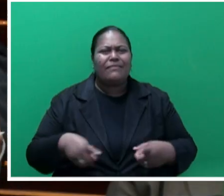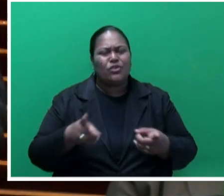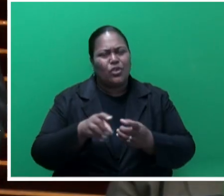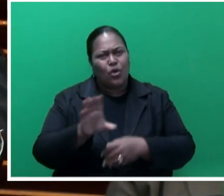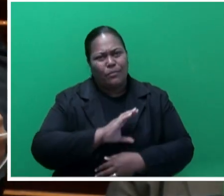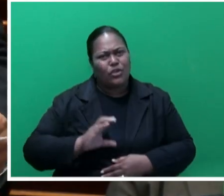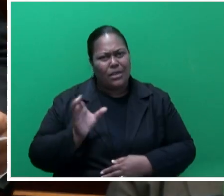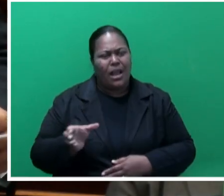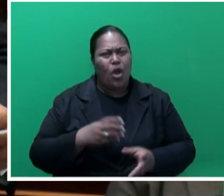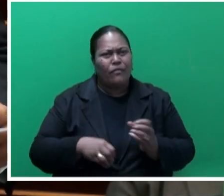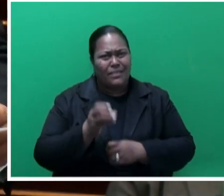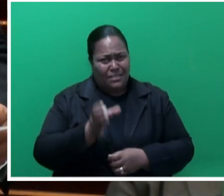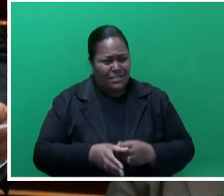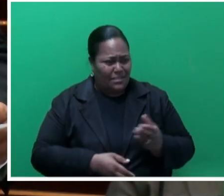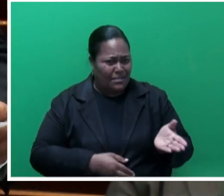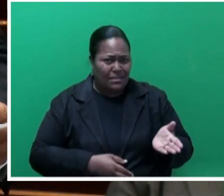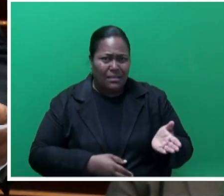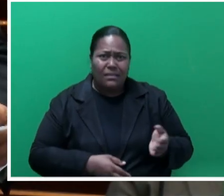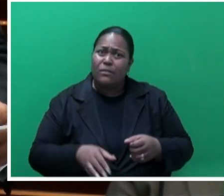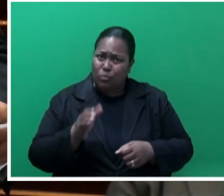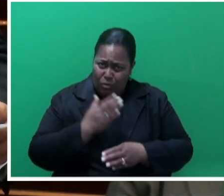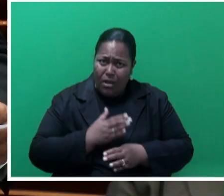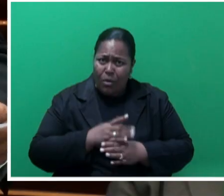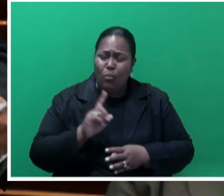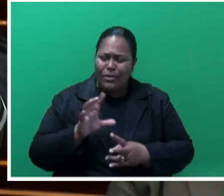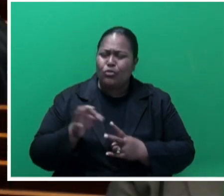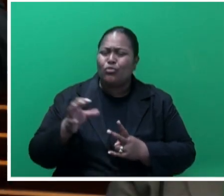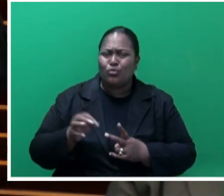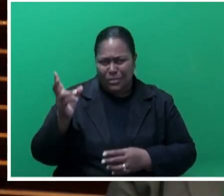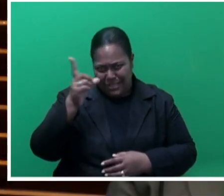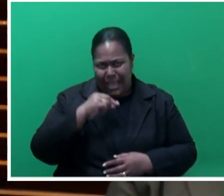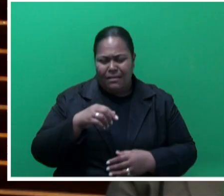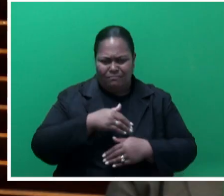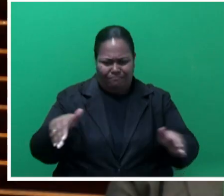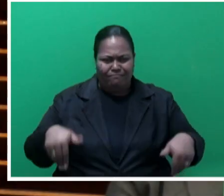offices in its efforts to ensure that it appoints members that are apolitical.